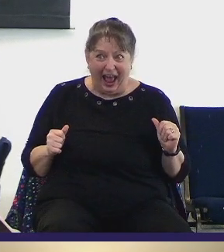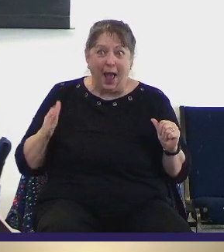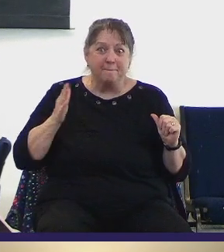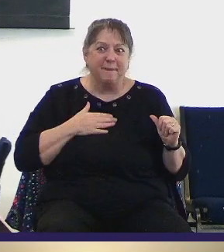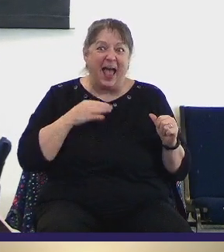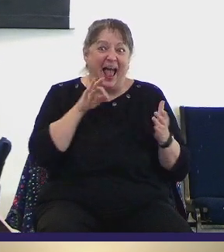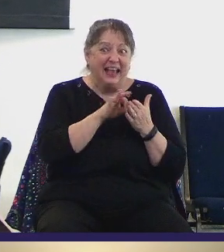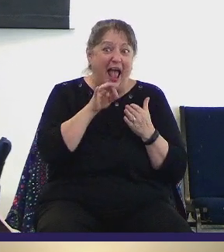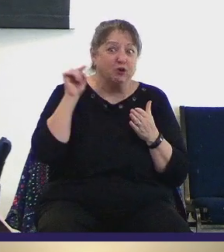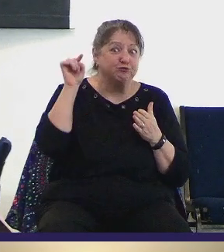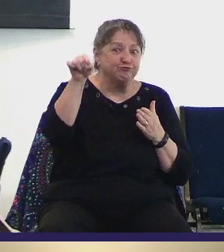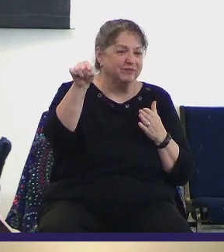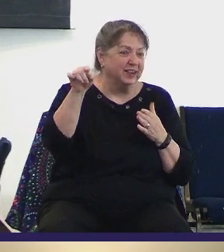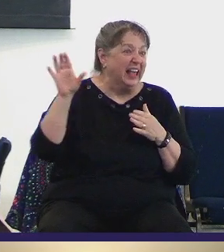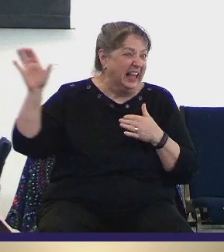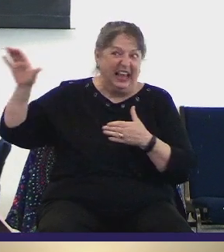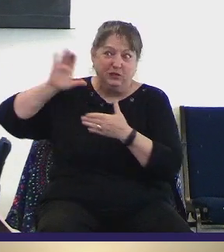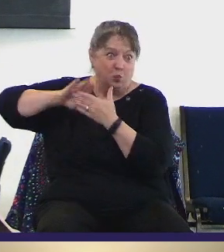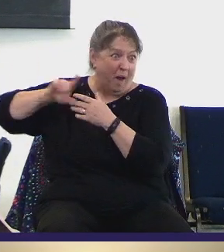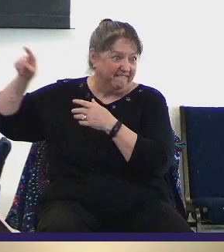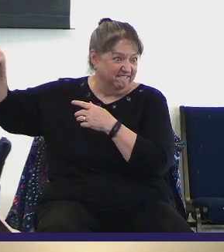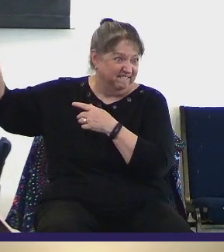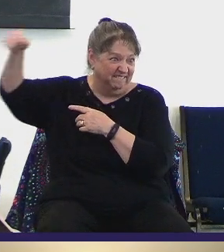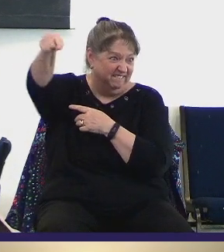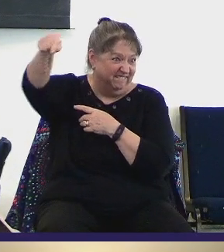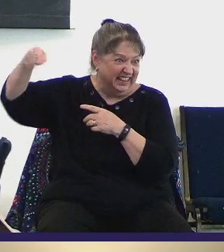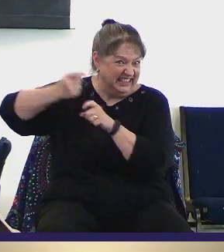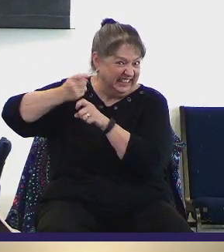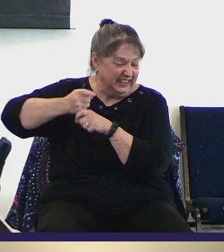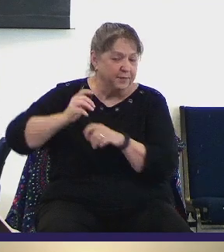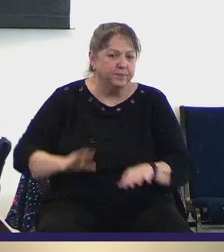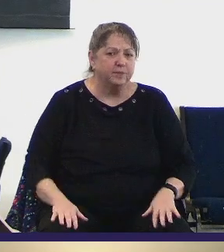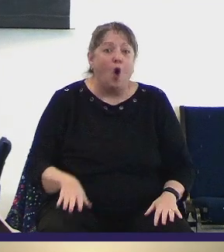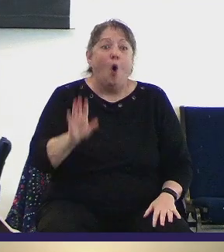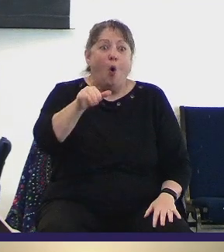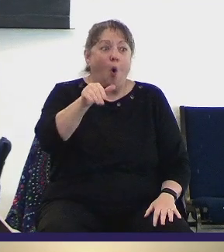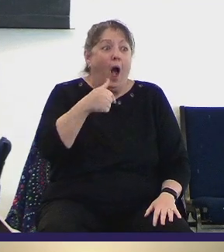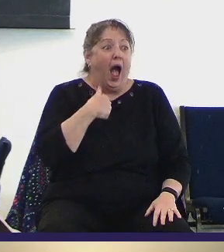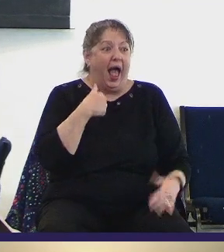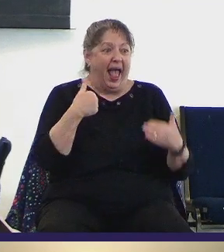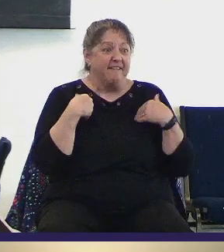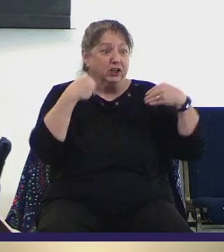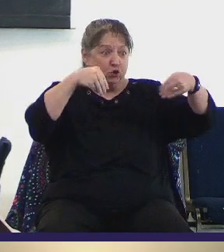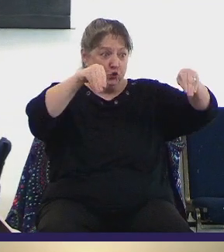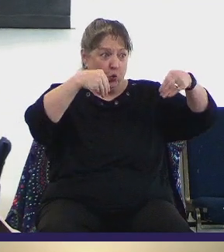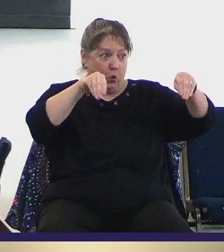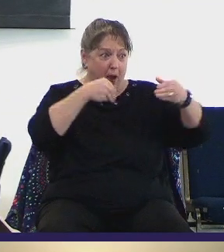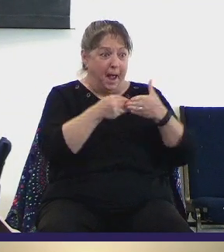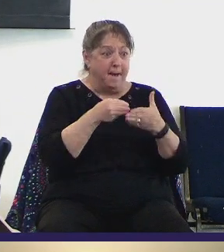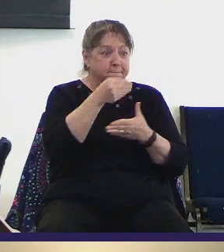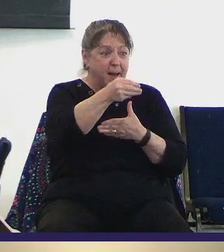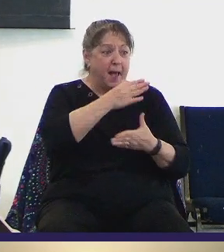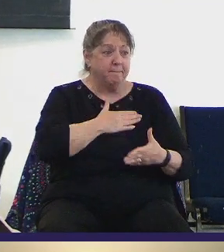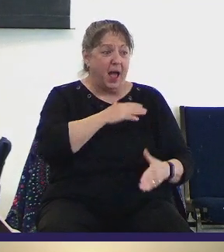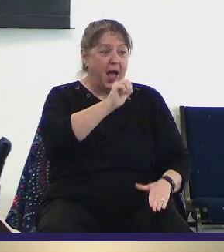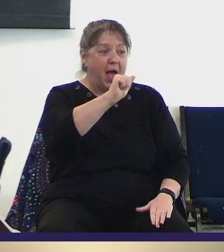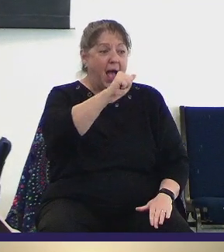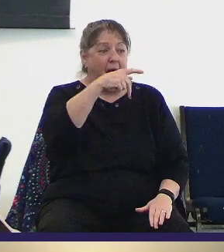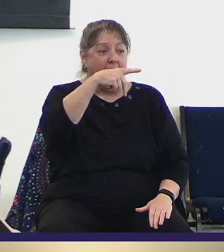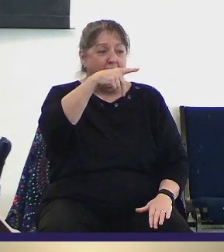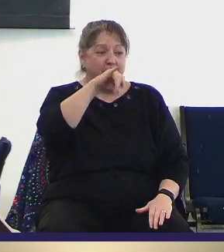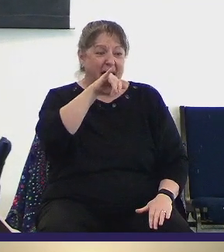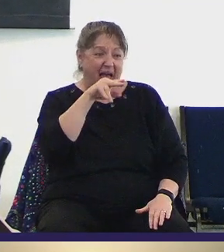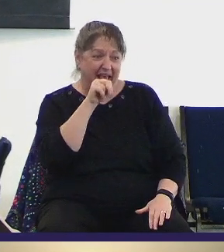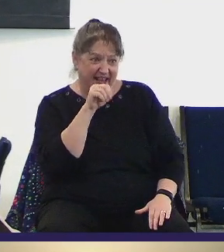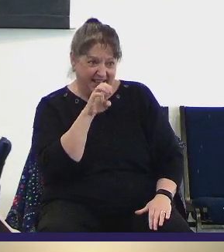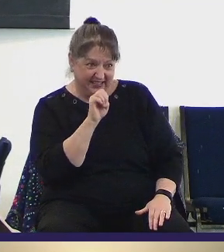then I have an appliance guy that I get appliances real inexpensive, and we sell them at retail price,